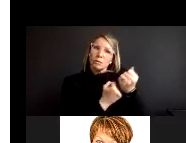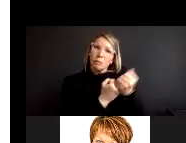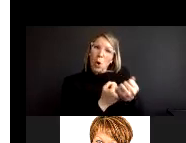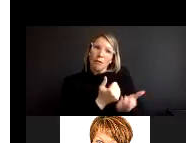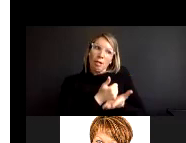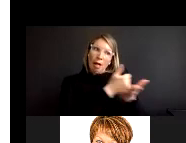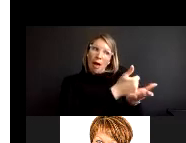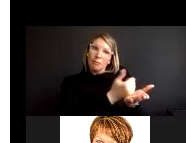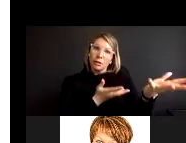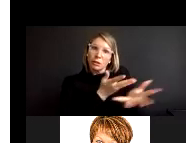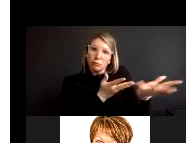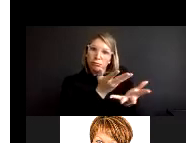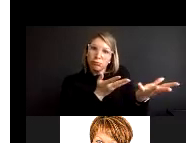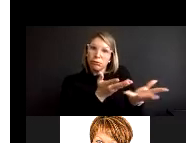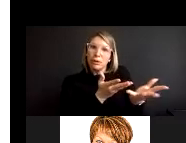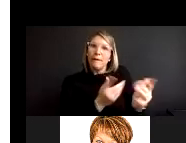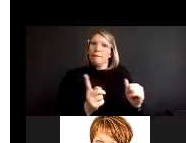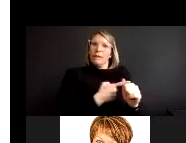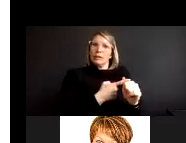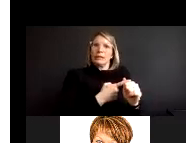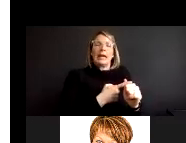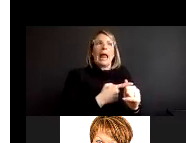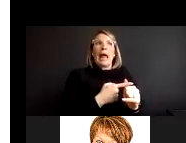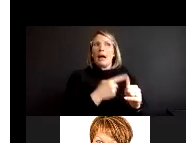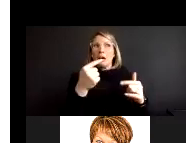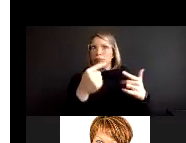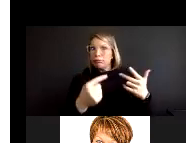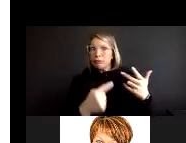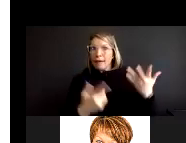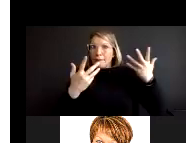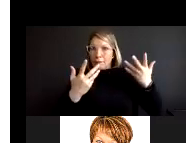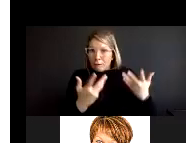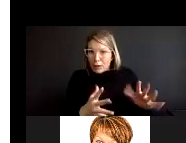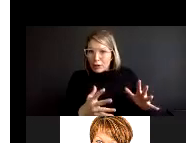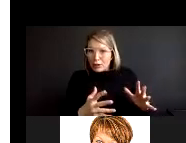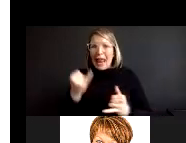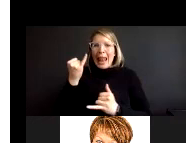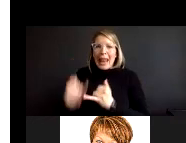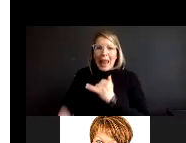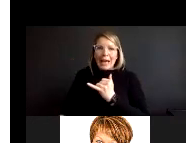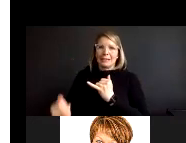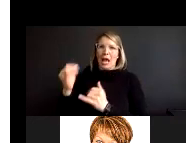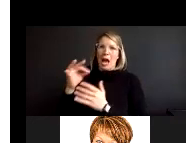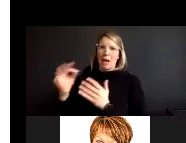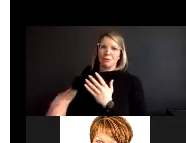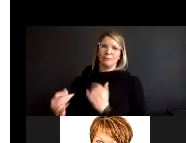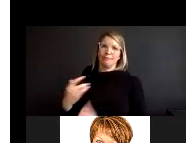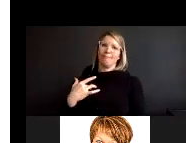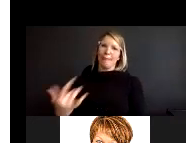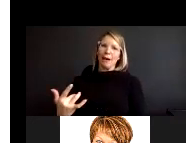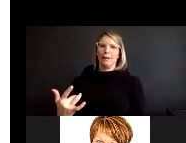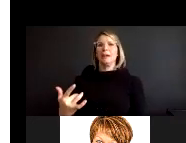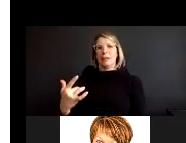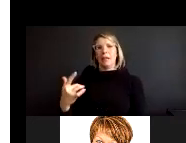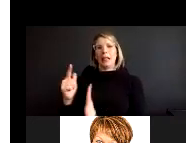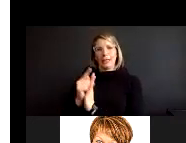as Henry noted, it is recognized that the Act, if used to its fullest extent, can really interfere with a person's autonomy. So it's kind of in that